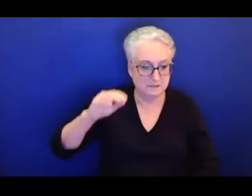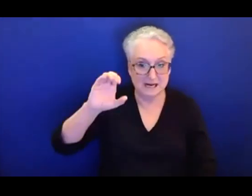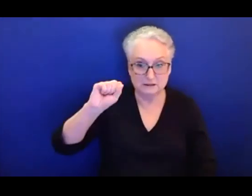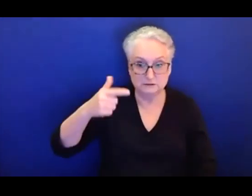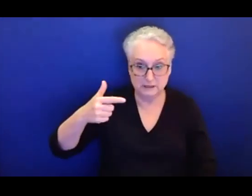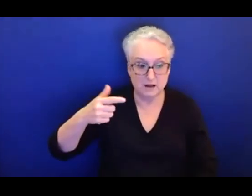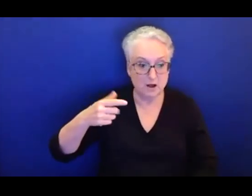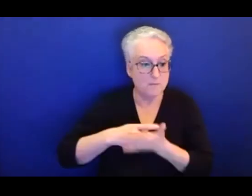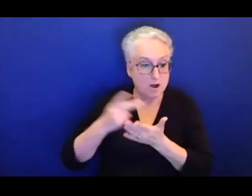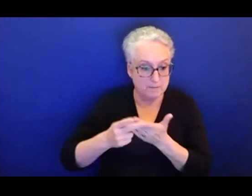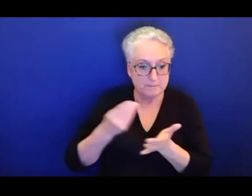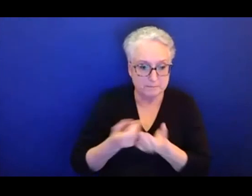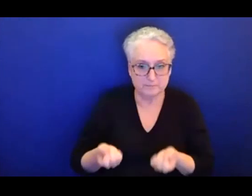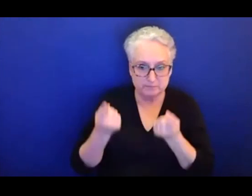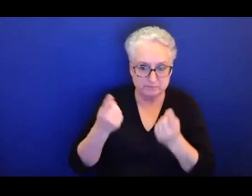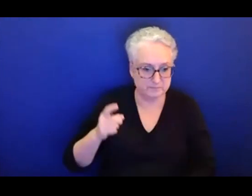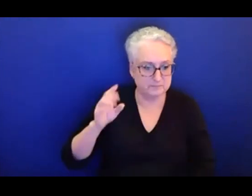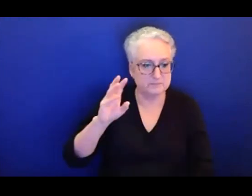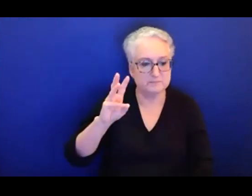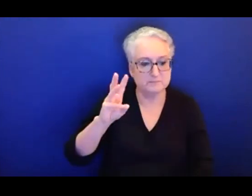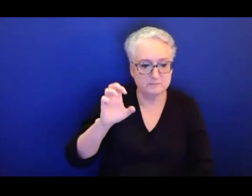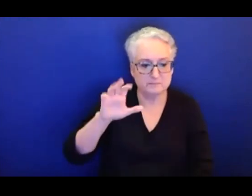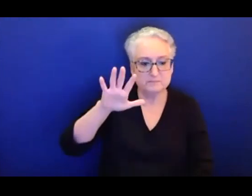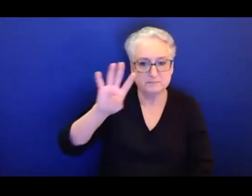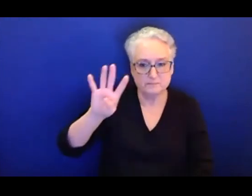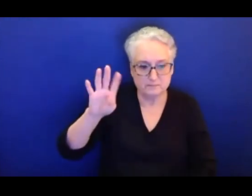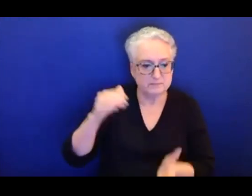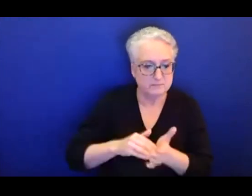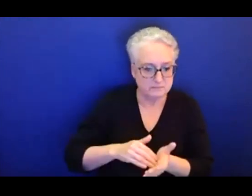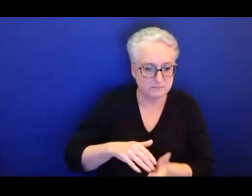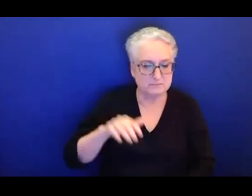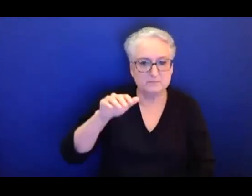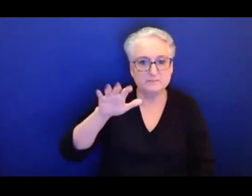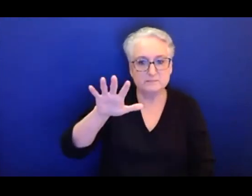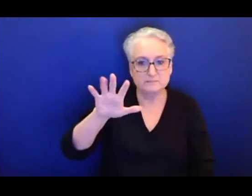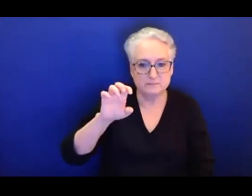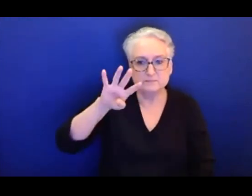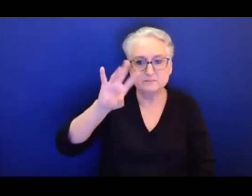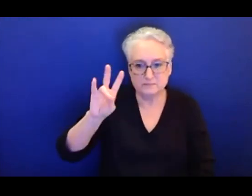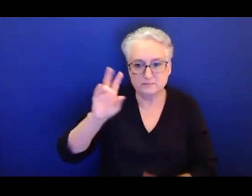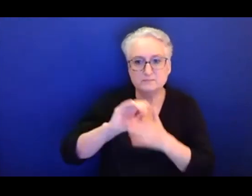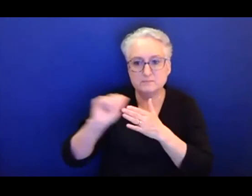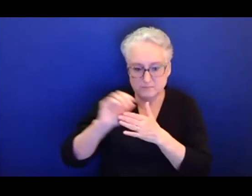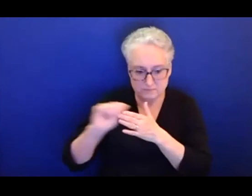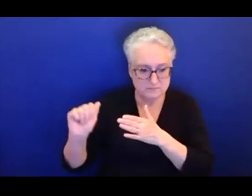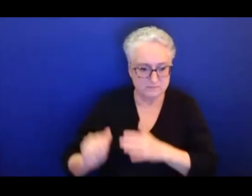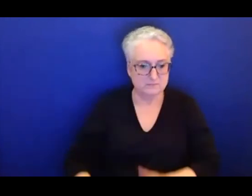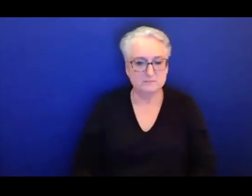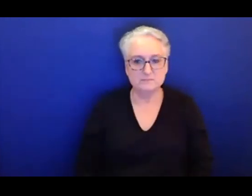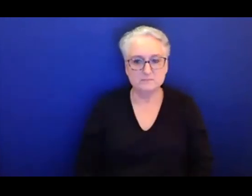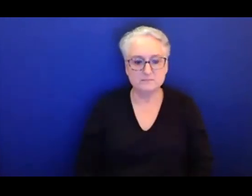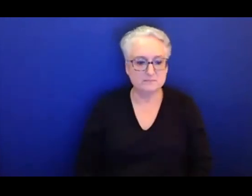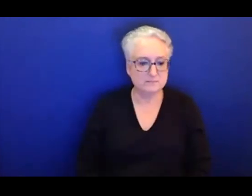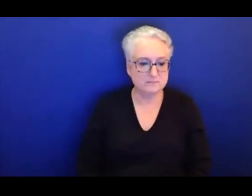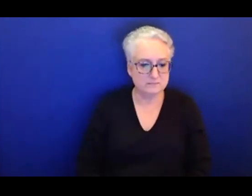$654,547. Households assisted include 45 targeted toward tenant-based rental assistance and